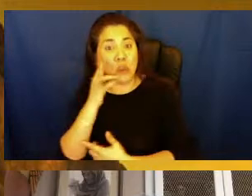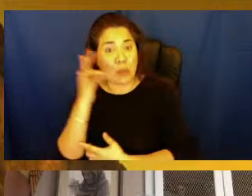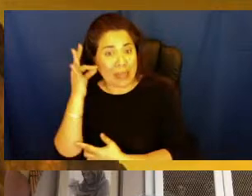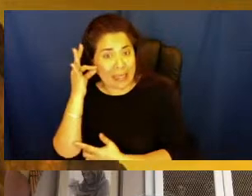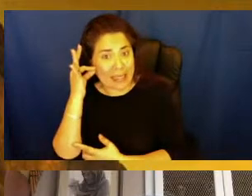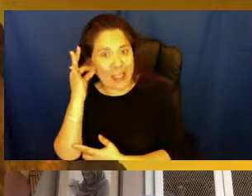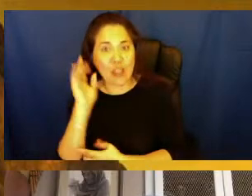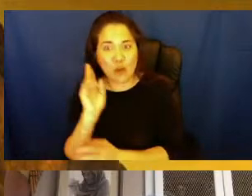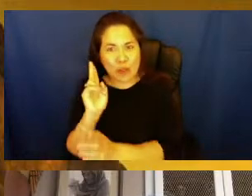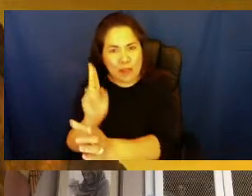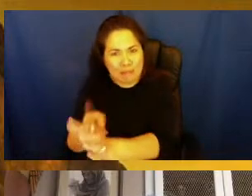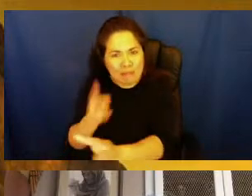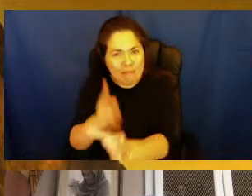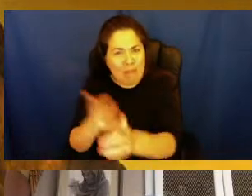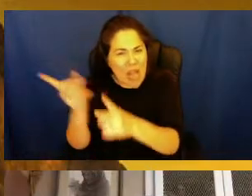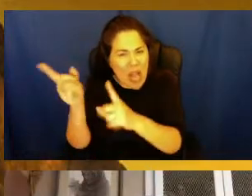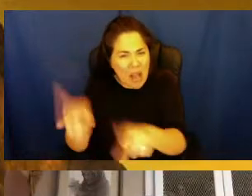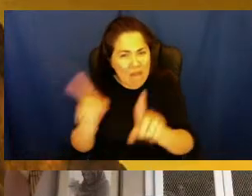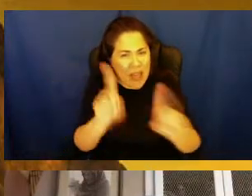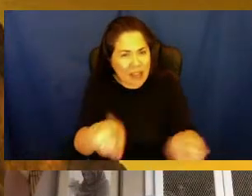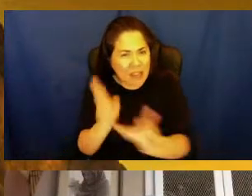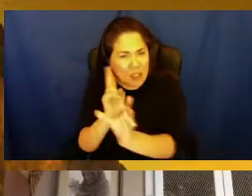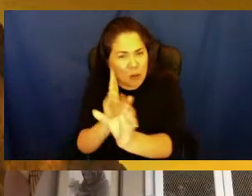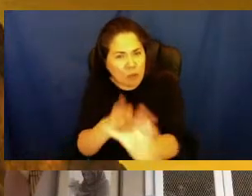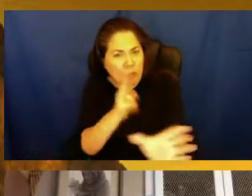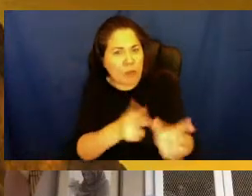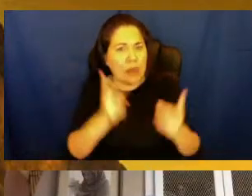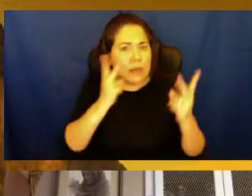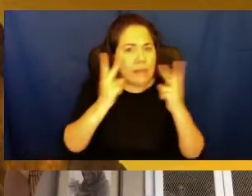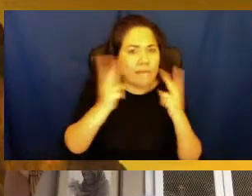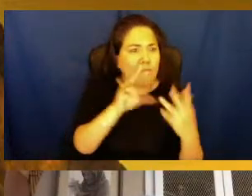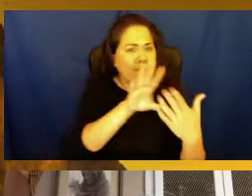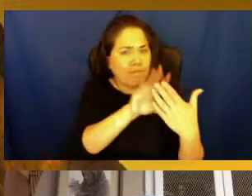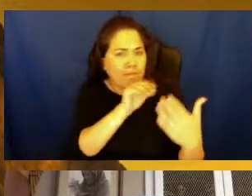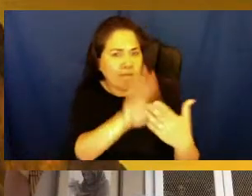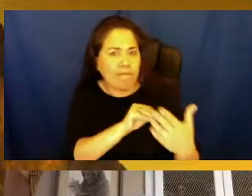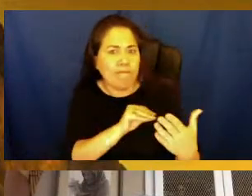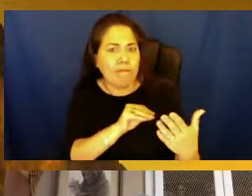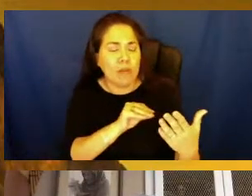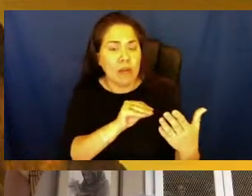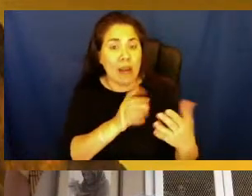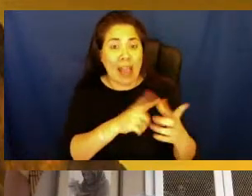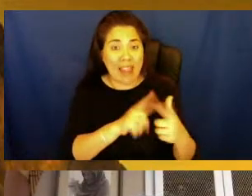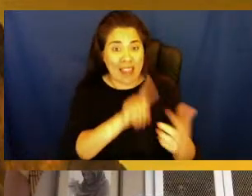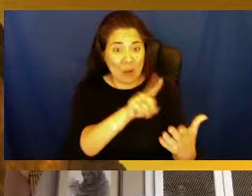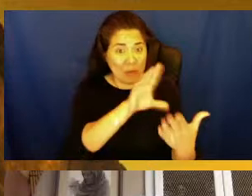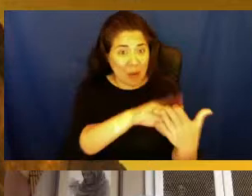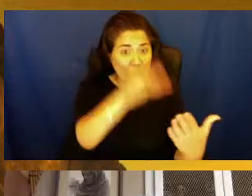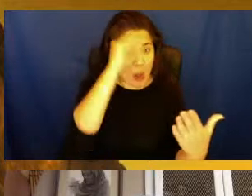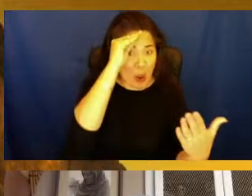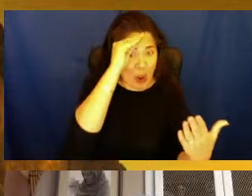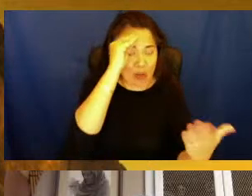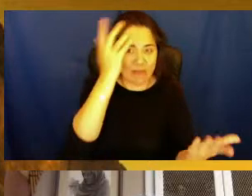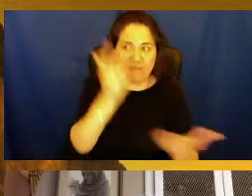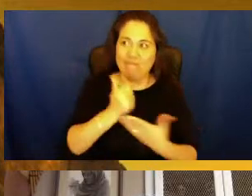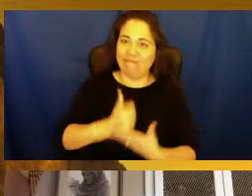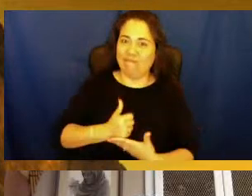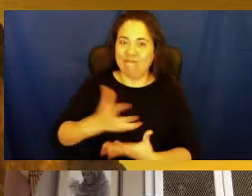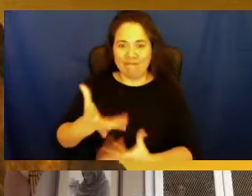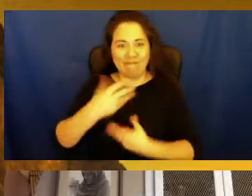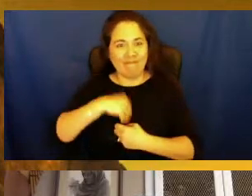go to those and attend those and find out what they have to say and then give that information. Read,